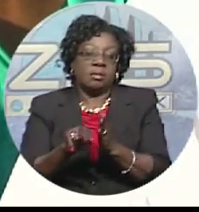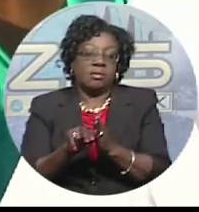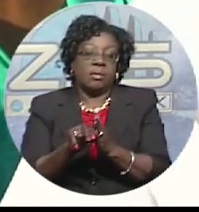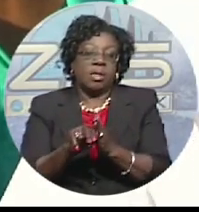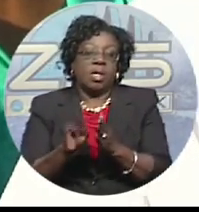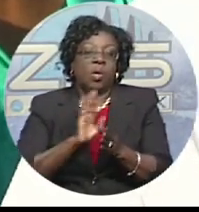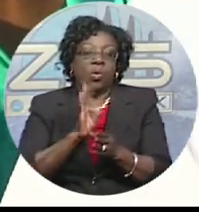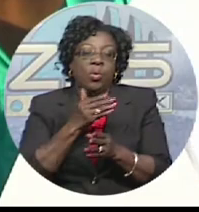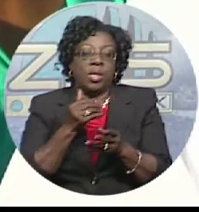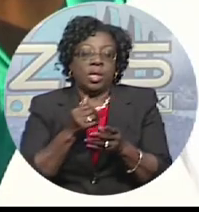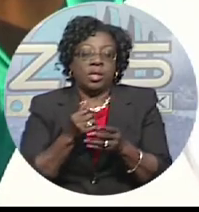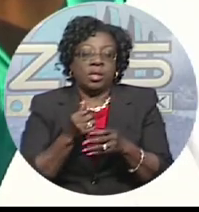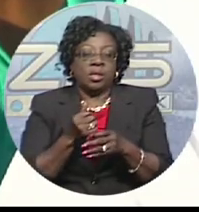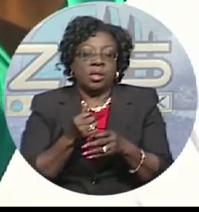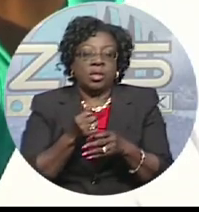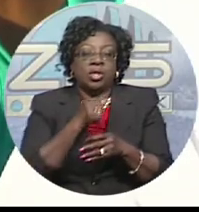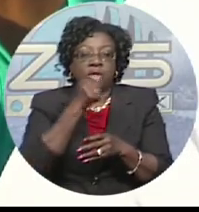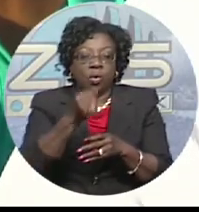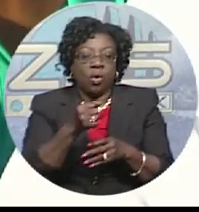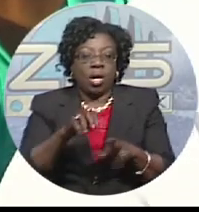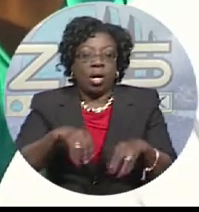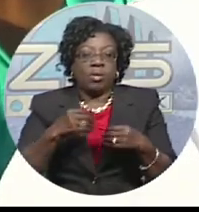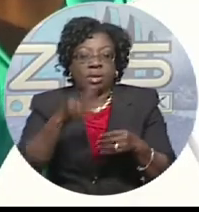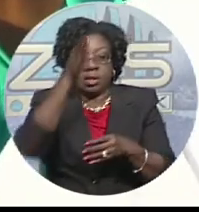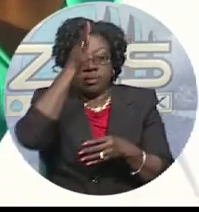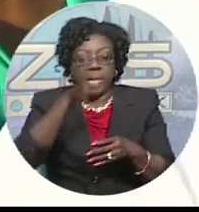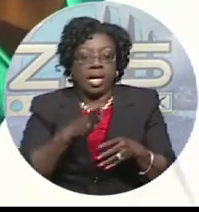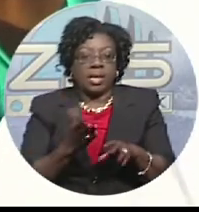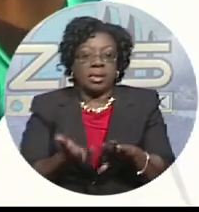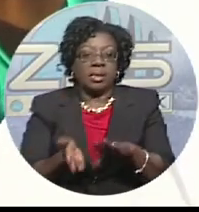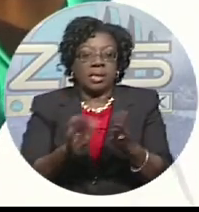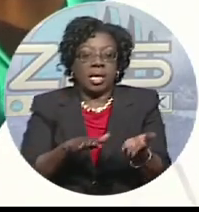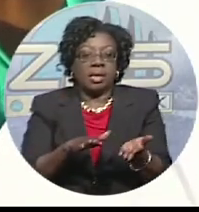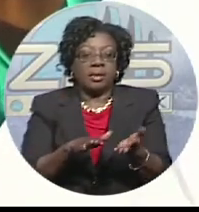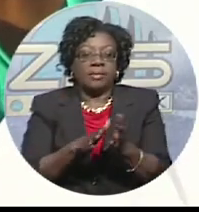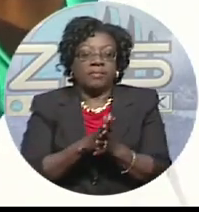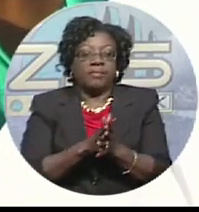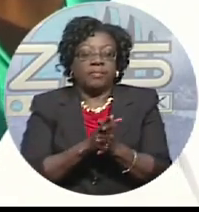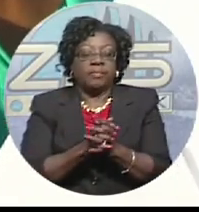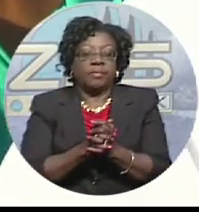certain as to how this male came about his injuries at this time.